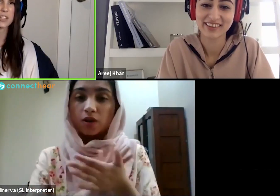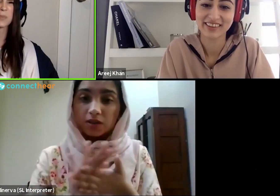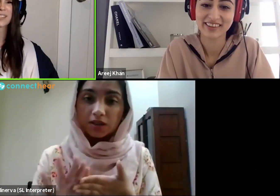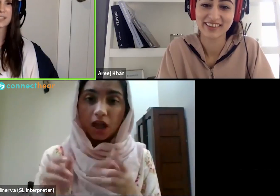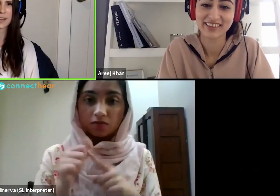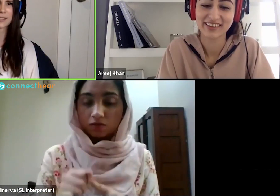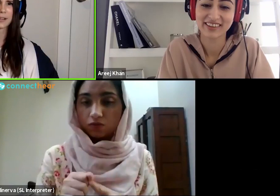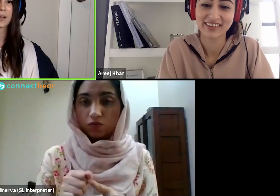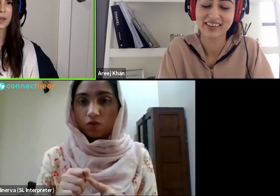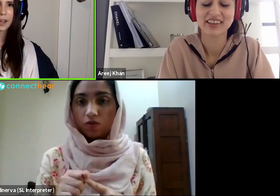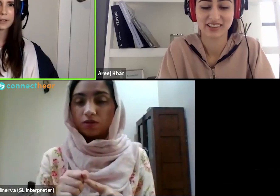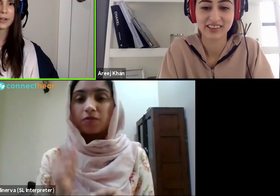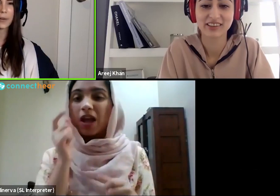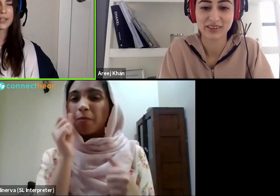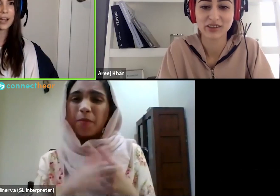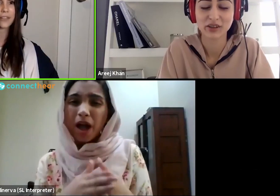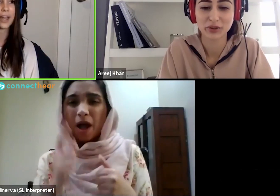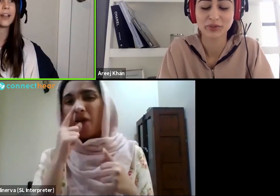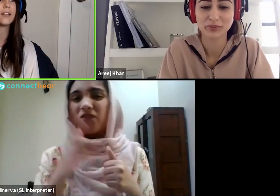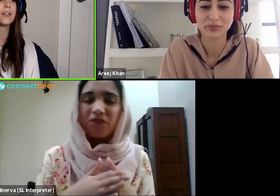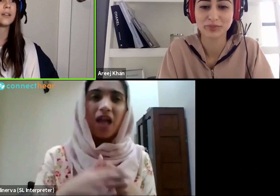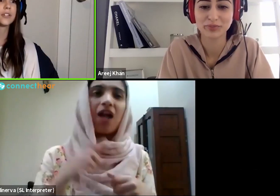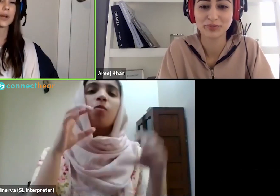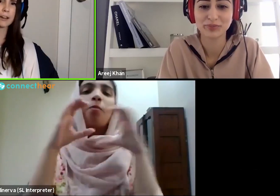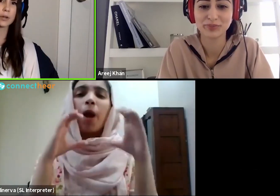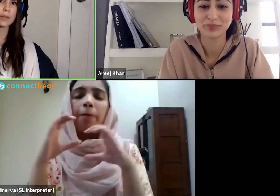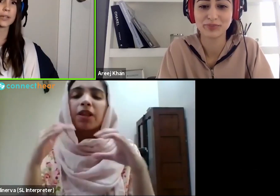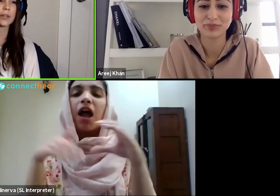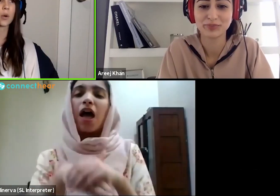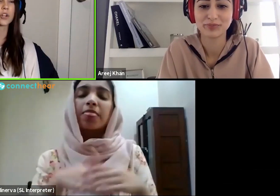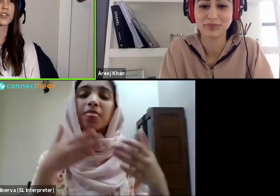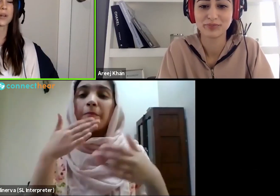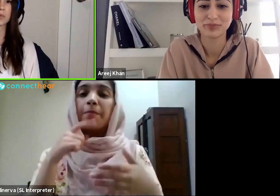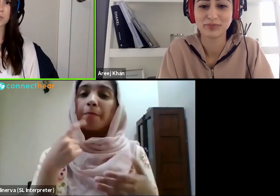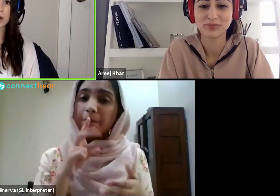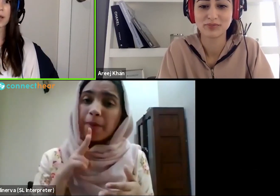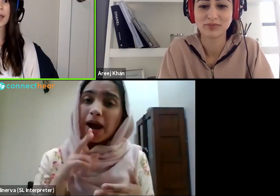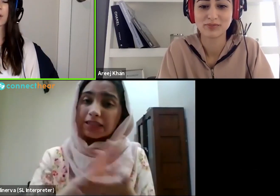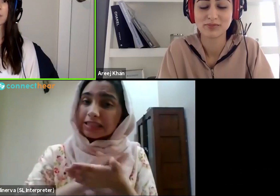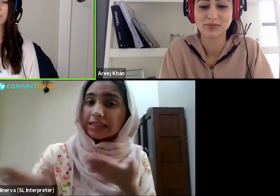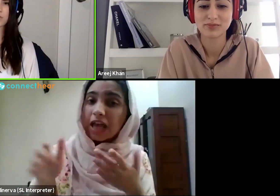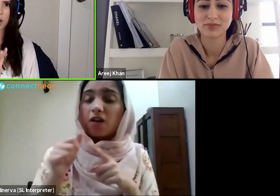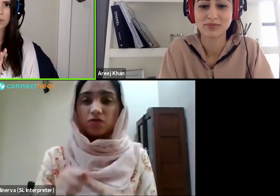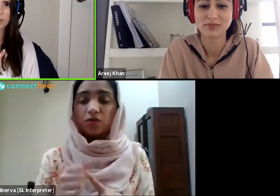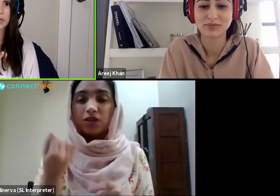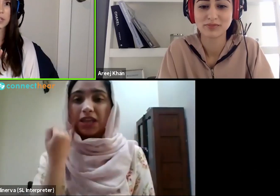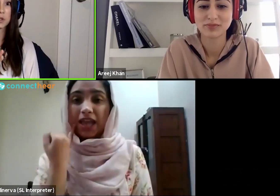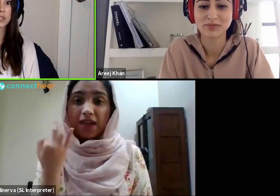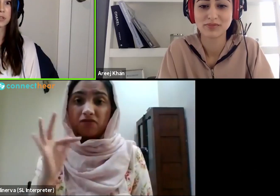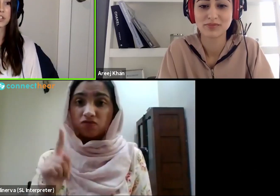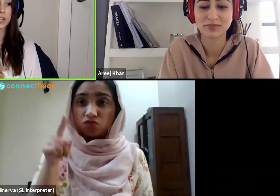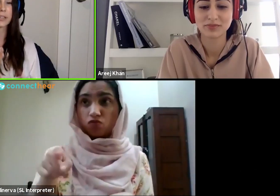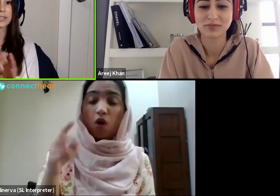and it just made sense. They're like, okay, it's not that you're angry at me or you're trying to push me away or withdrawing from me.